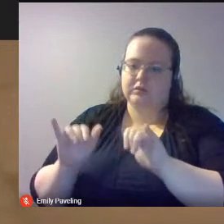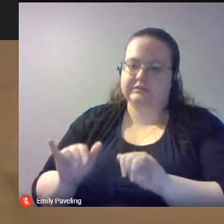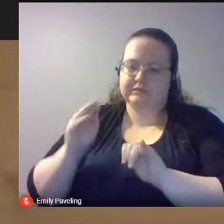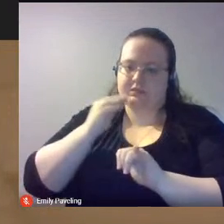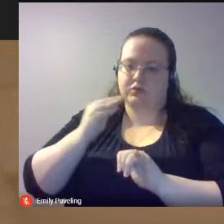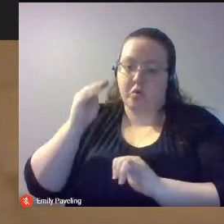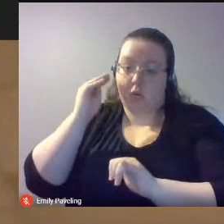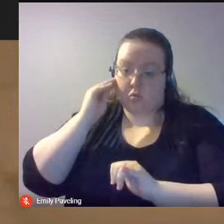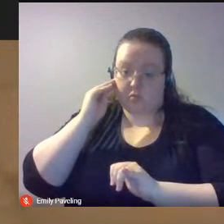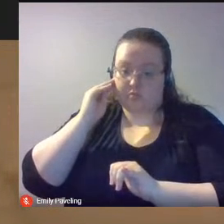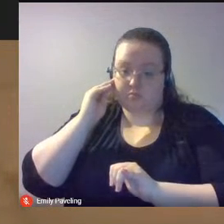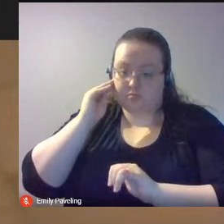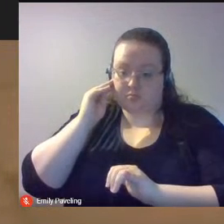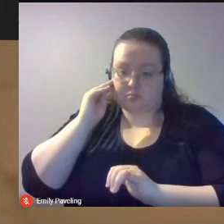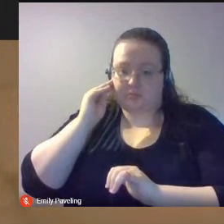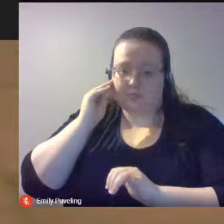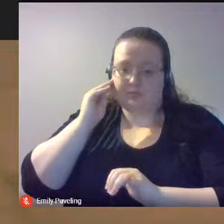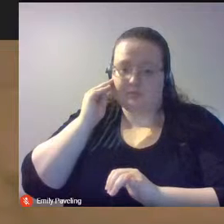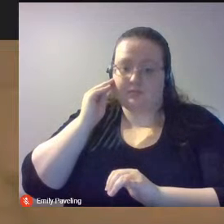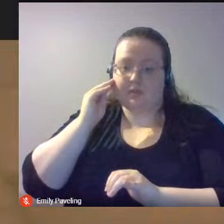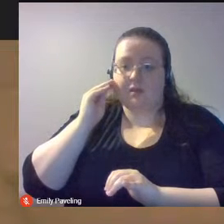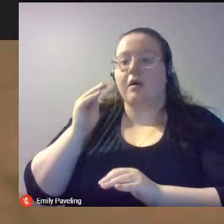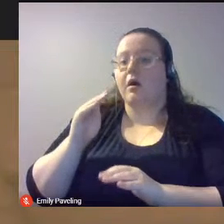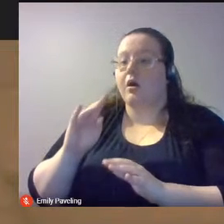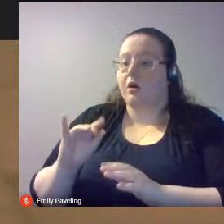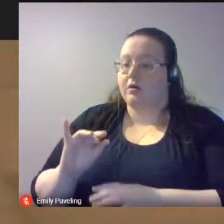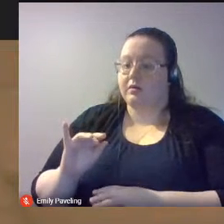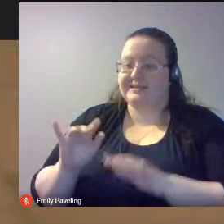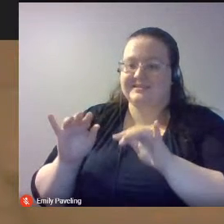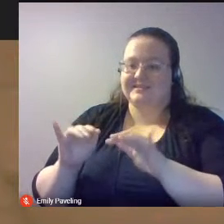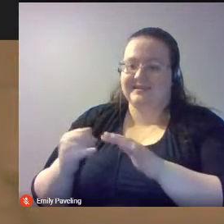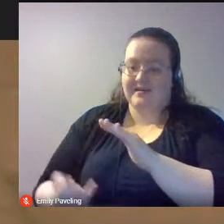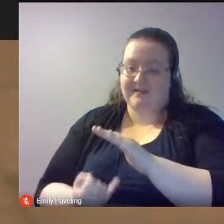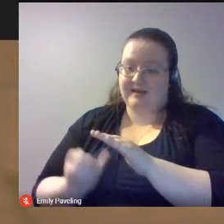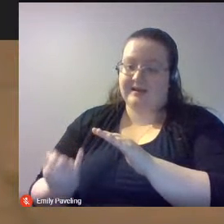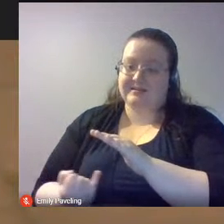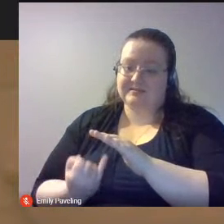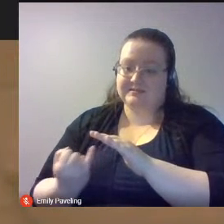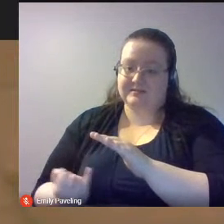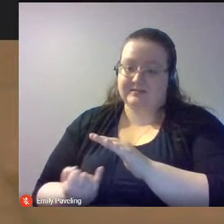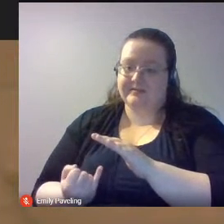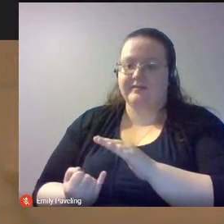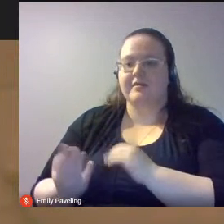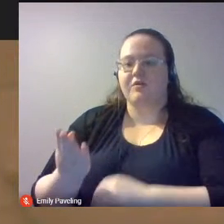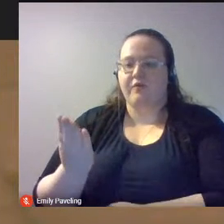positive, including all household members, must self-isolate at home for a